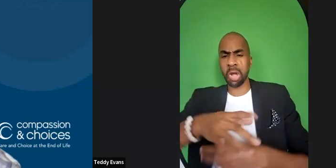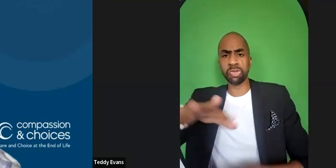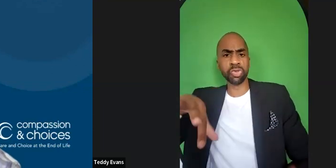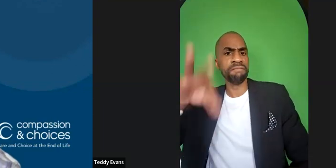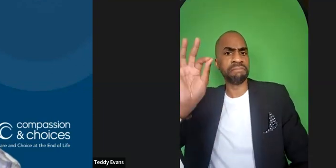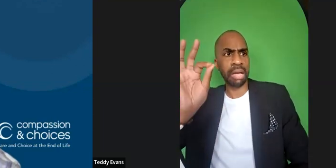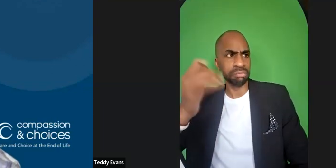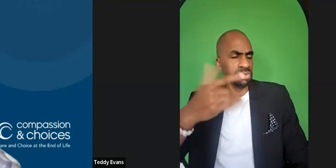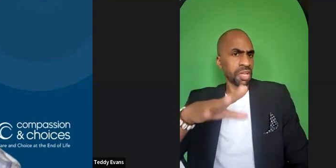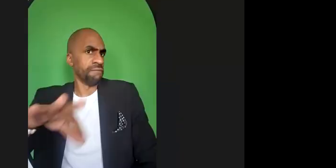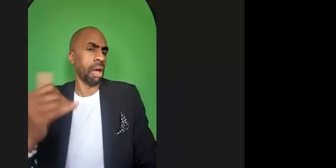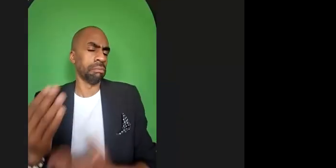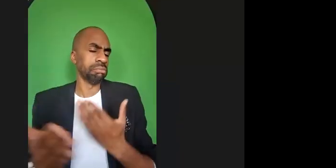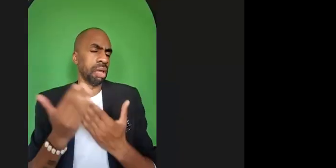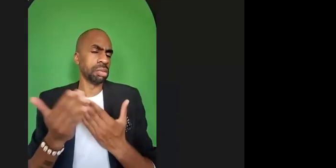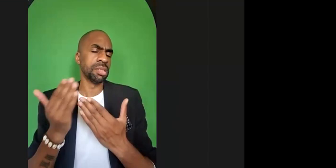the respiratory centers.